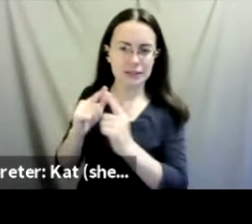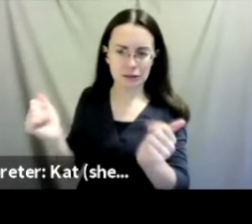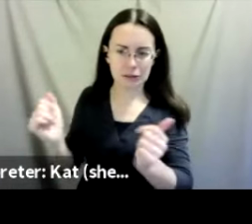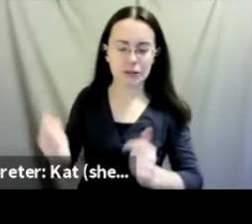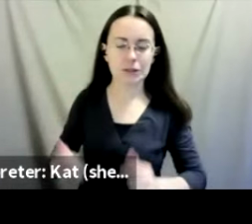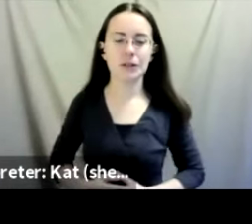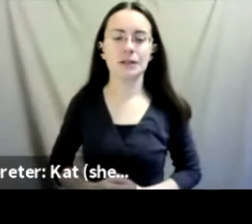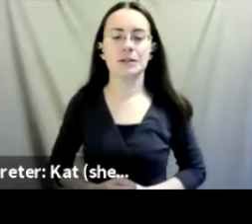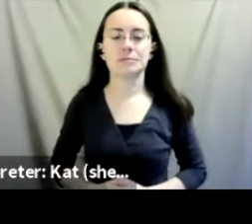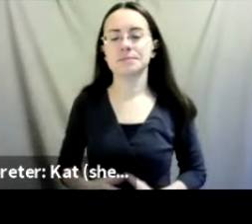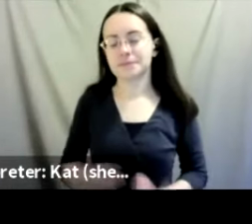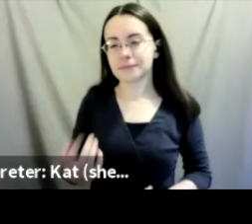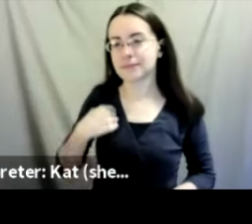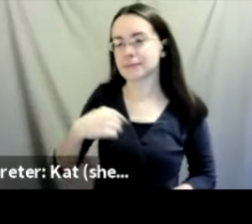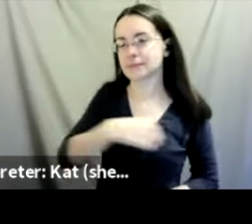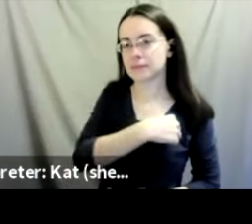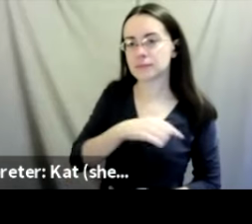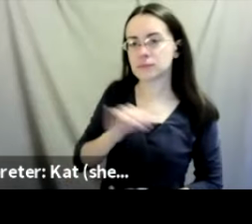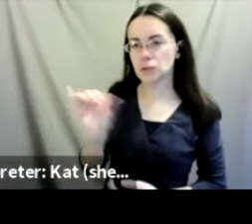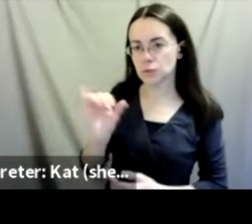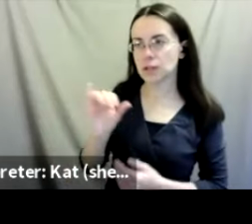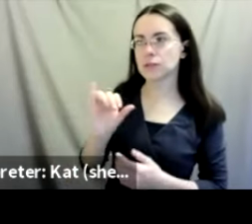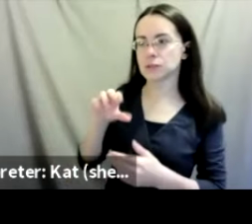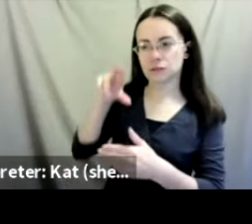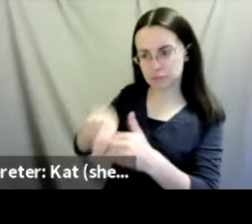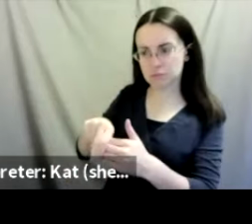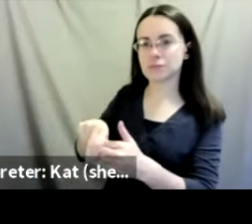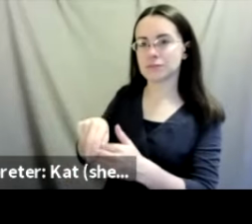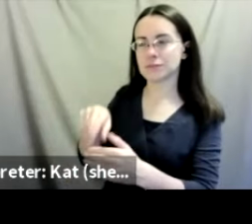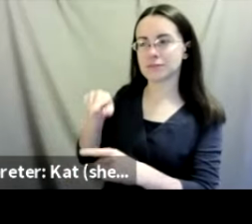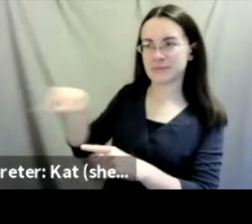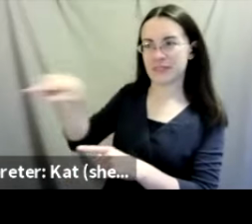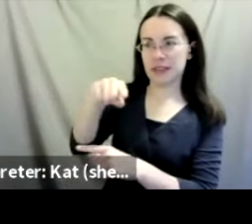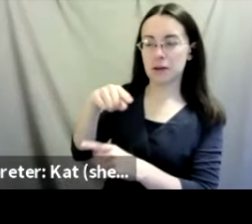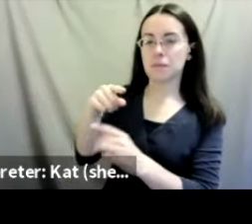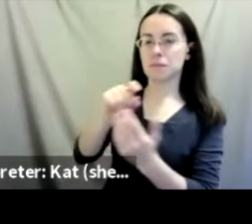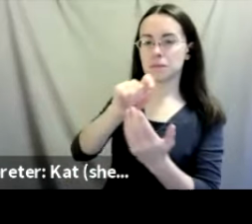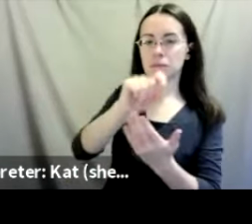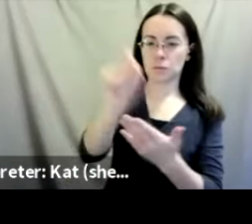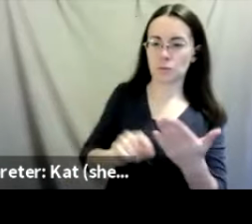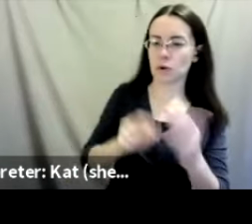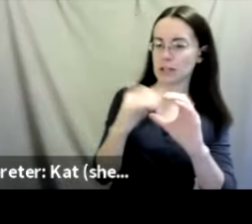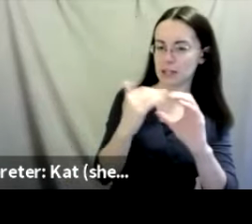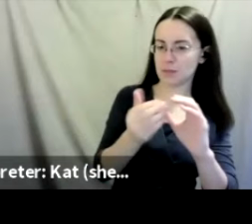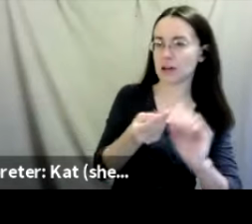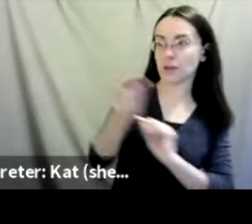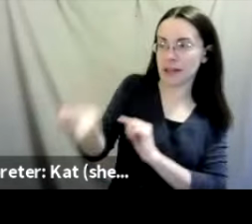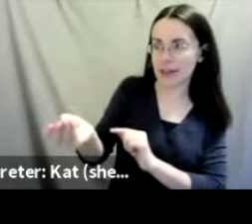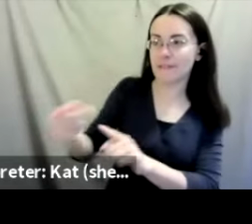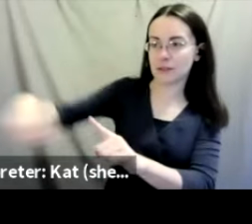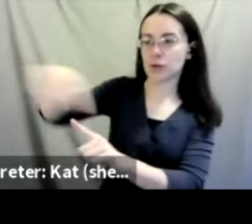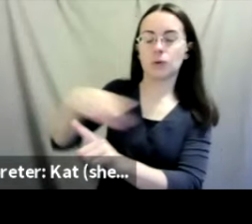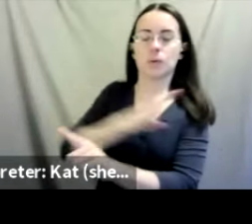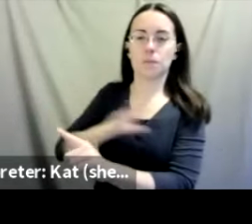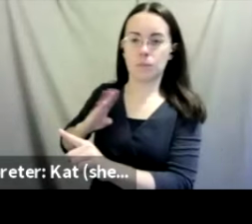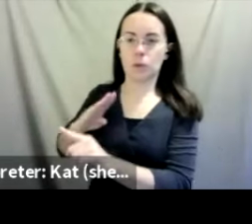So we also wrote an email to provide to them to send out as a little